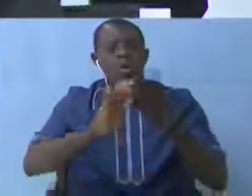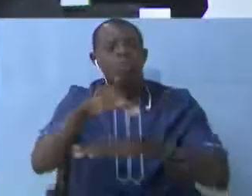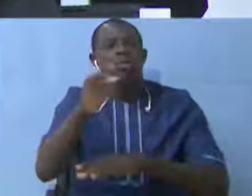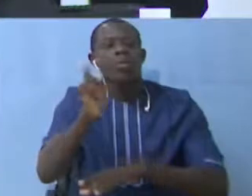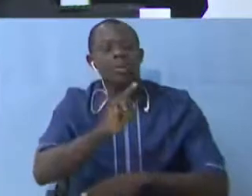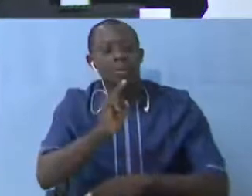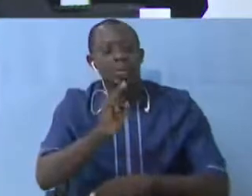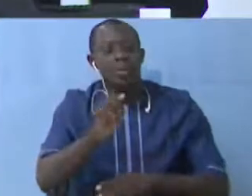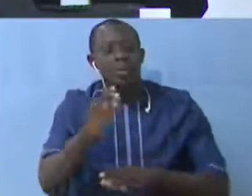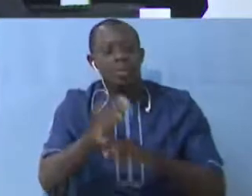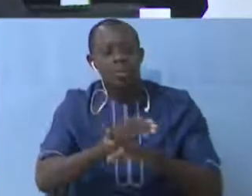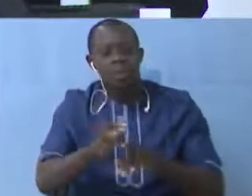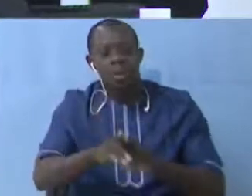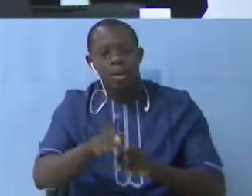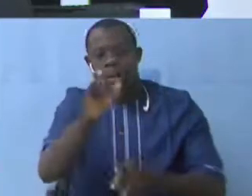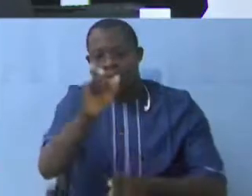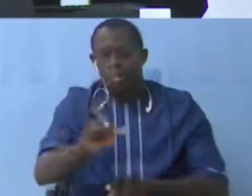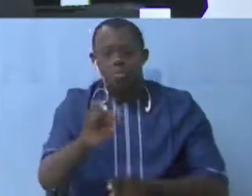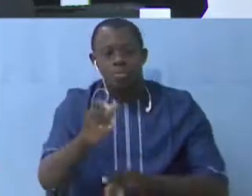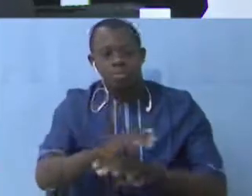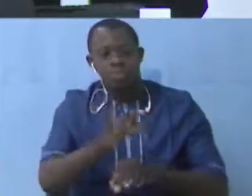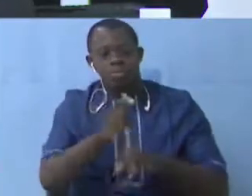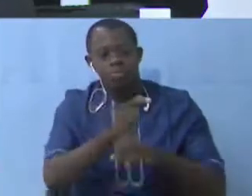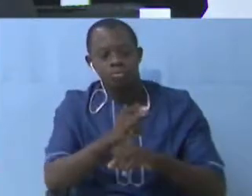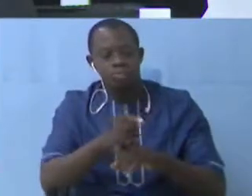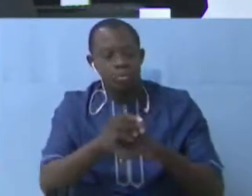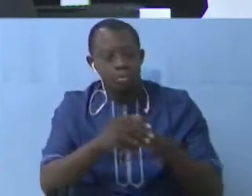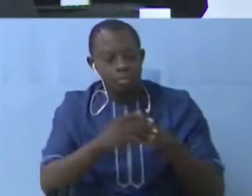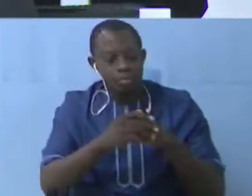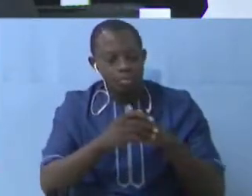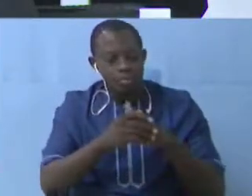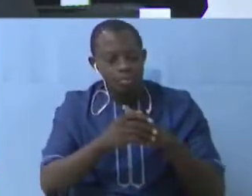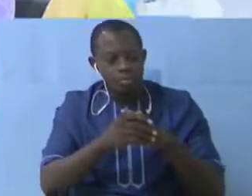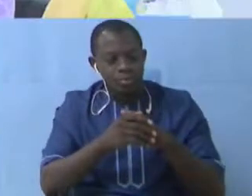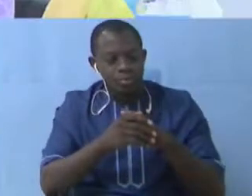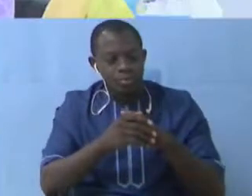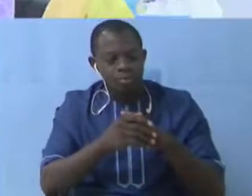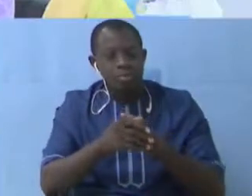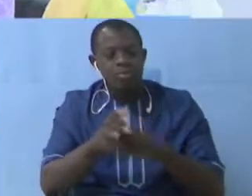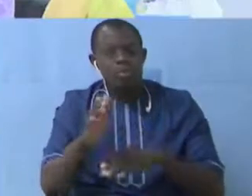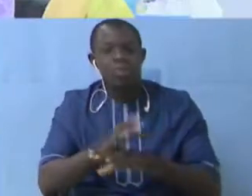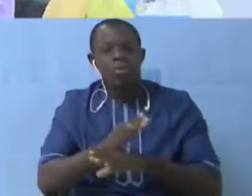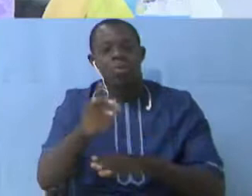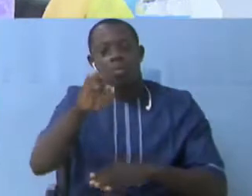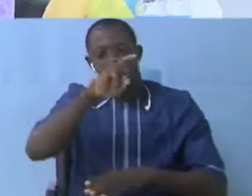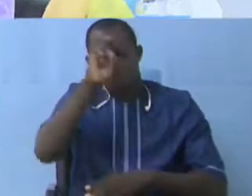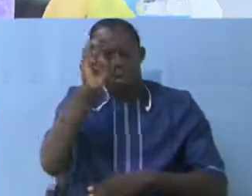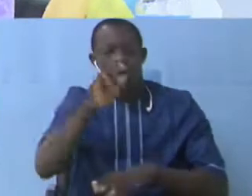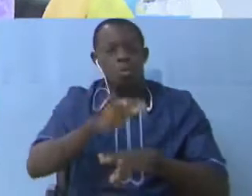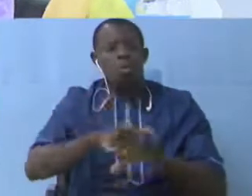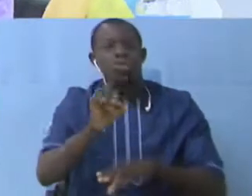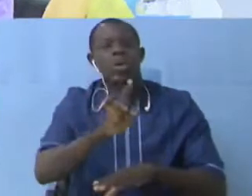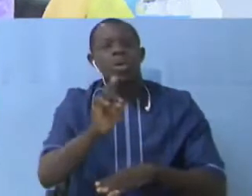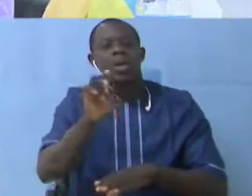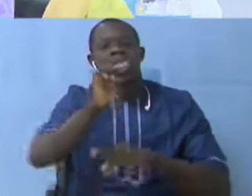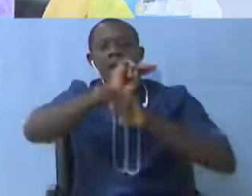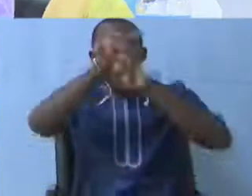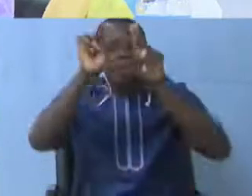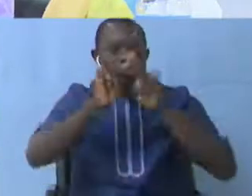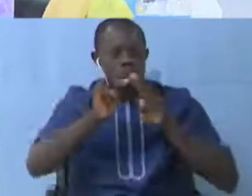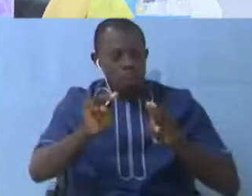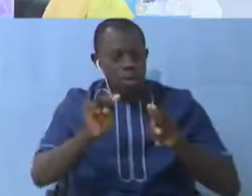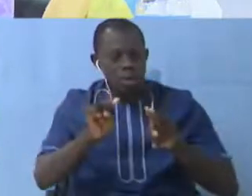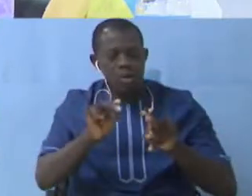coverage that he was doing. He was working for an international. He's like the